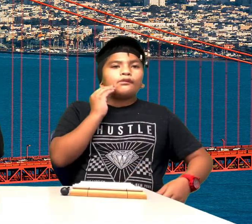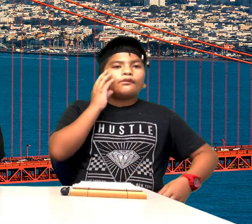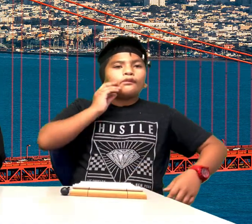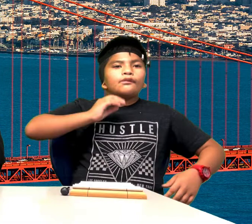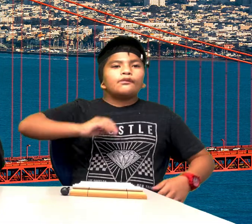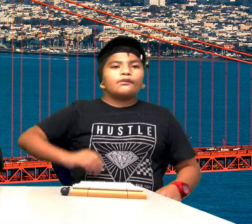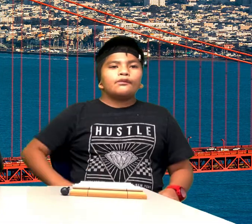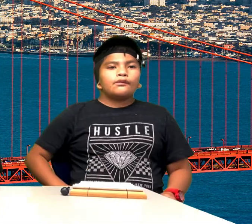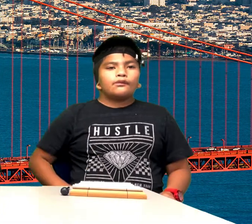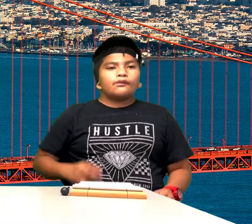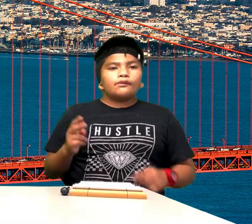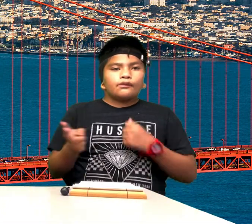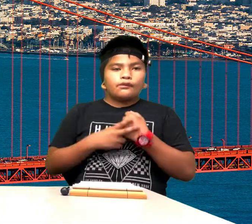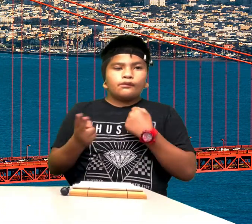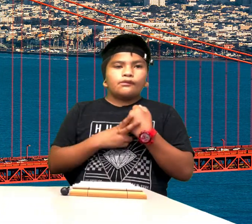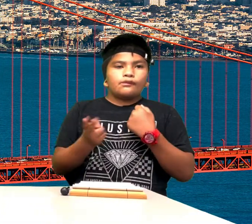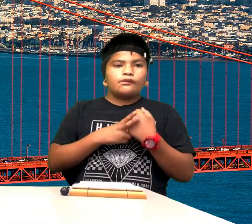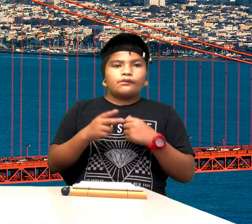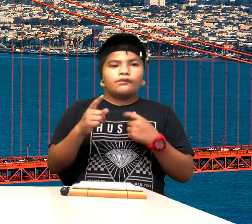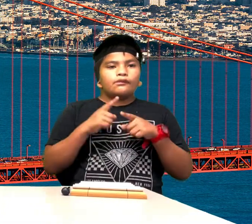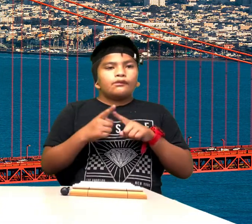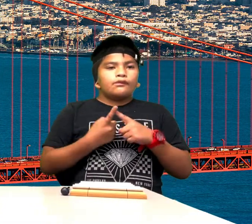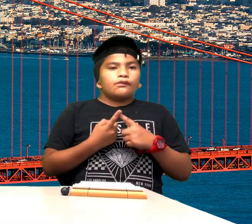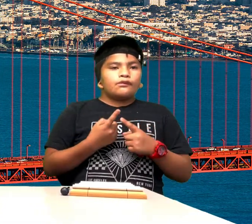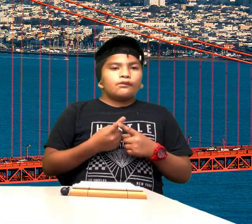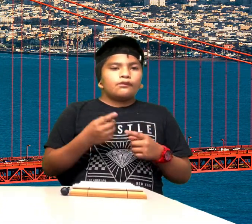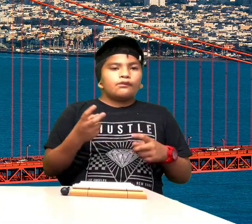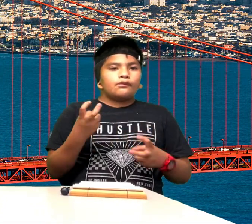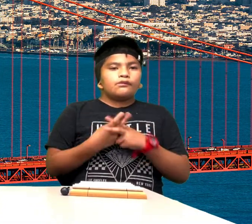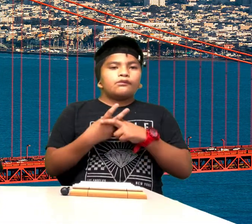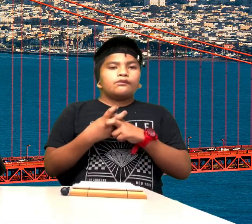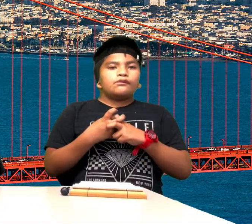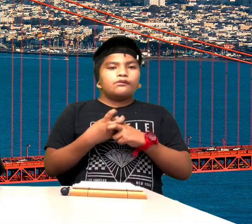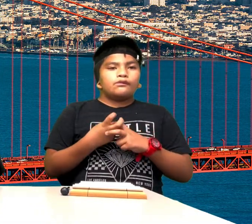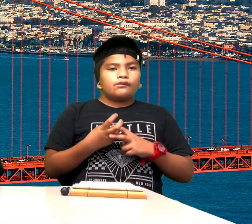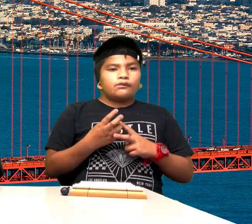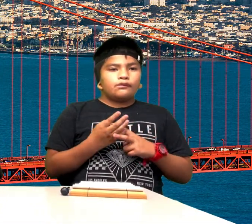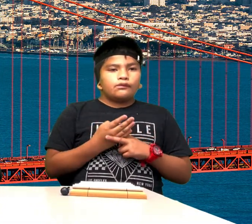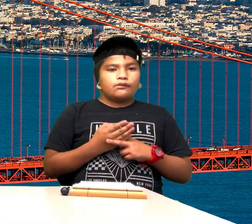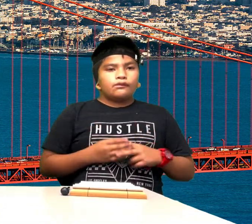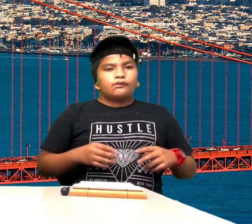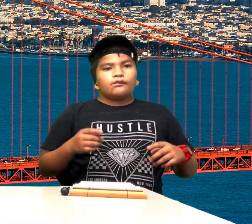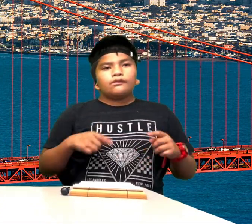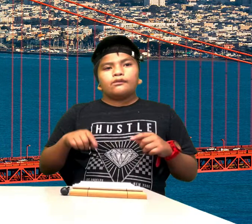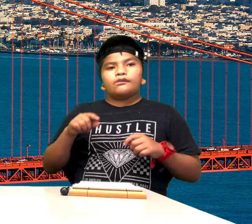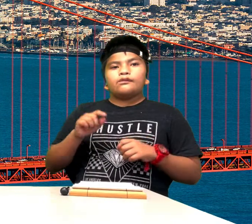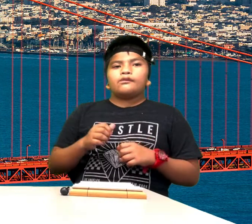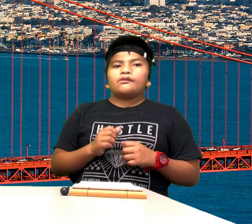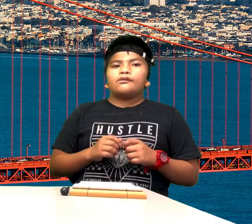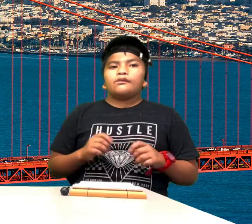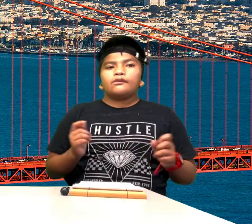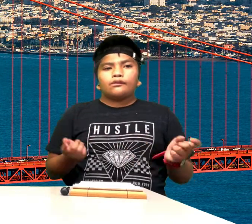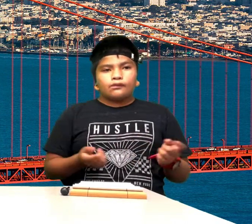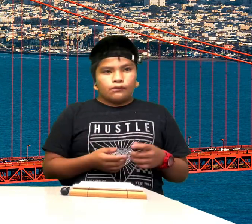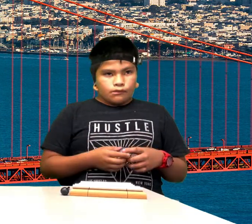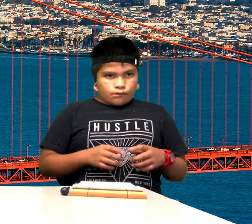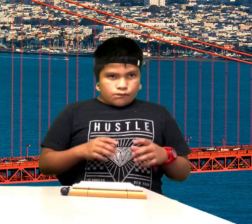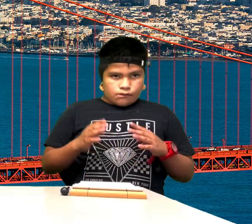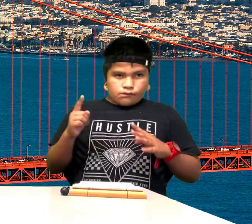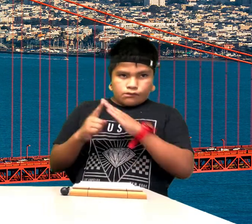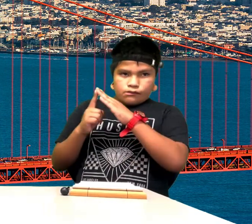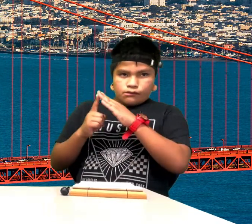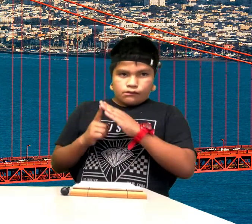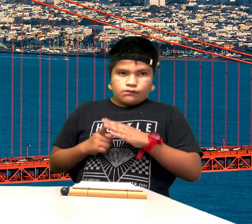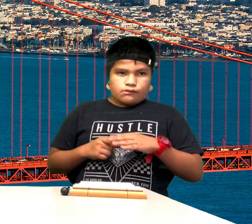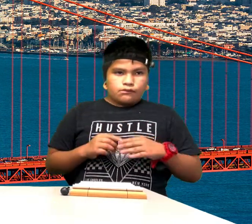those PBIS points to buy your ticket. A kind reminder, make sure to always soar so you can